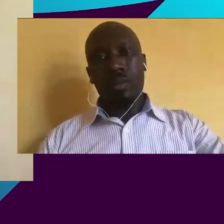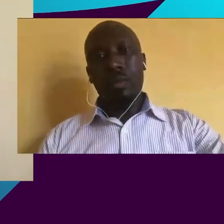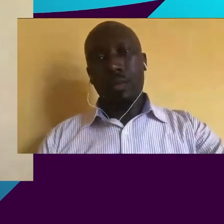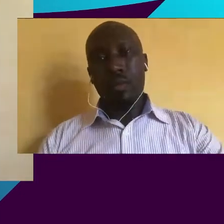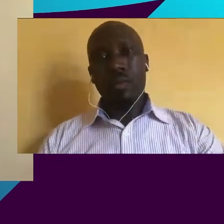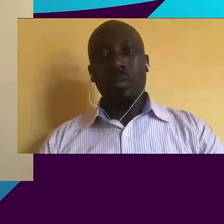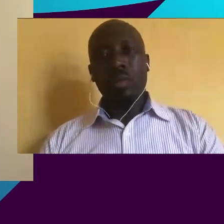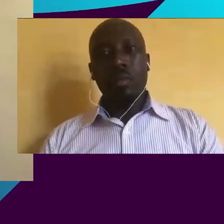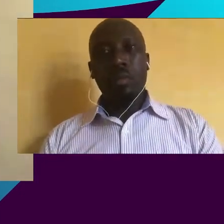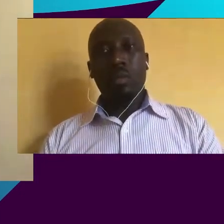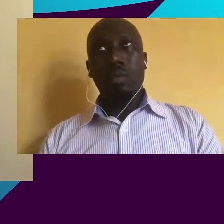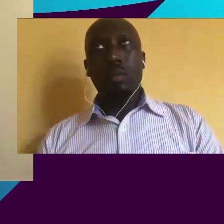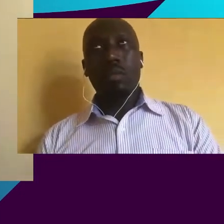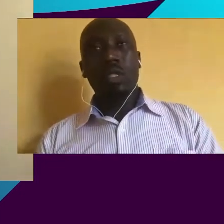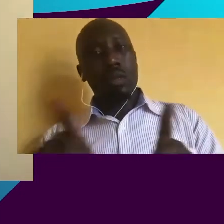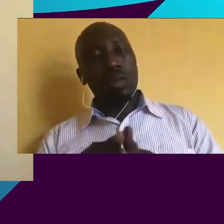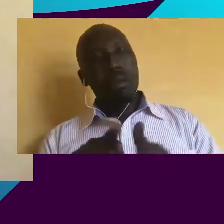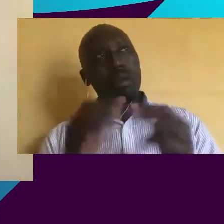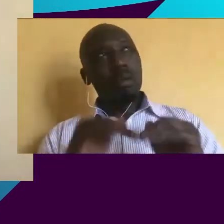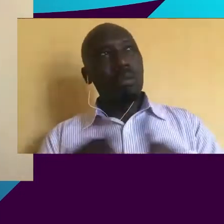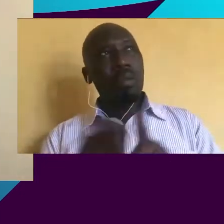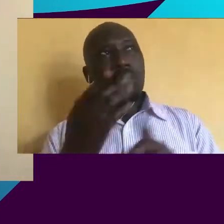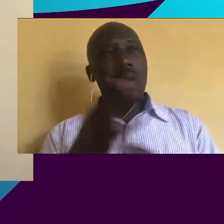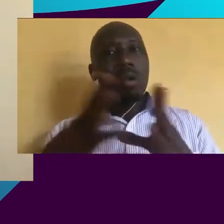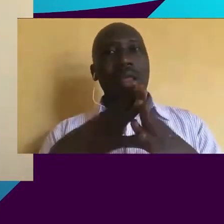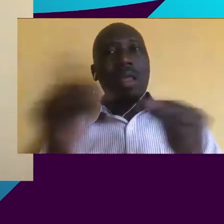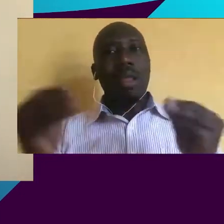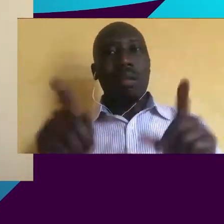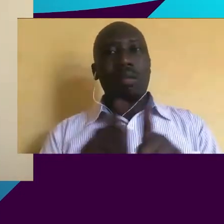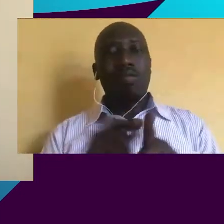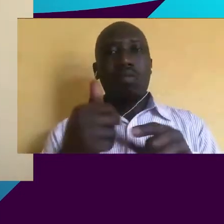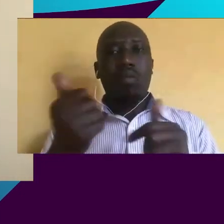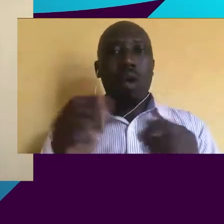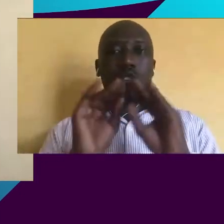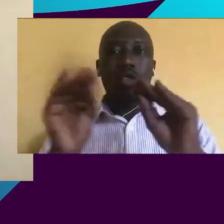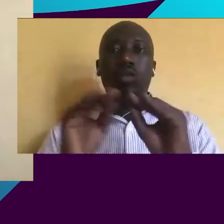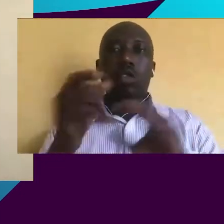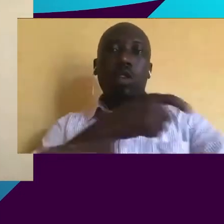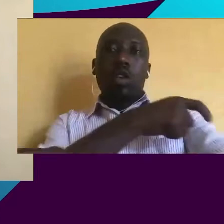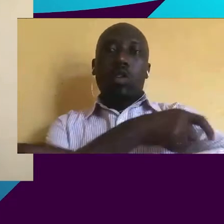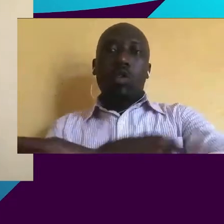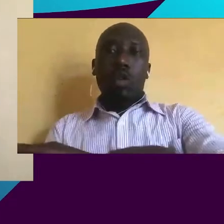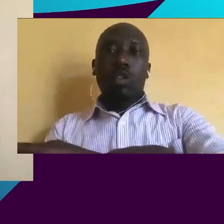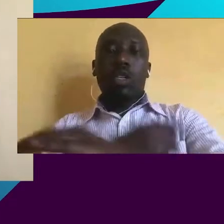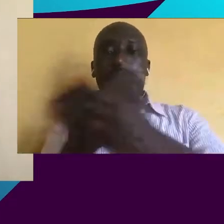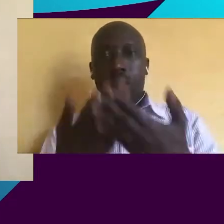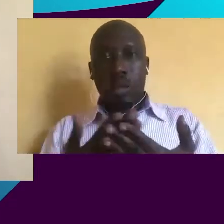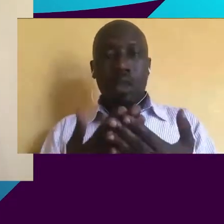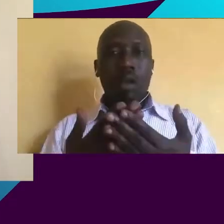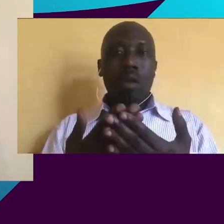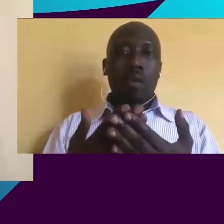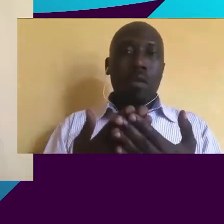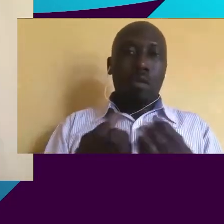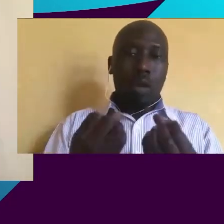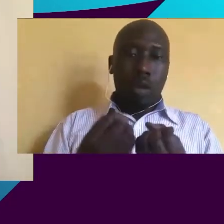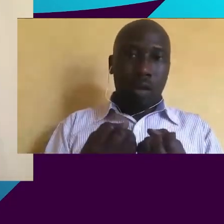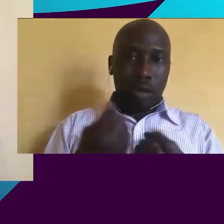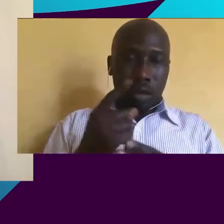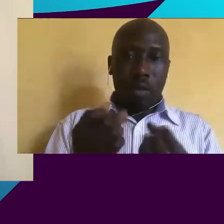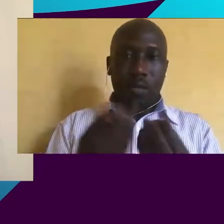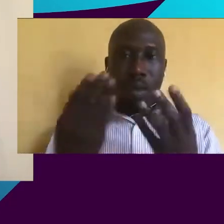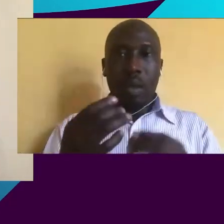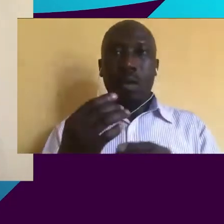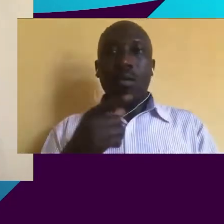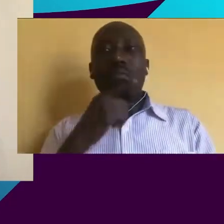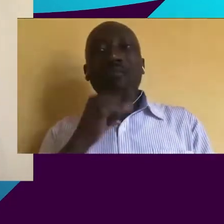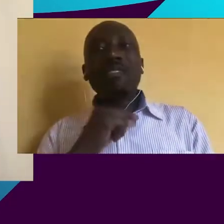And there's also lack of well-trained coaches on menstrual hygiene. We are seeing a lot of male coaches